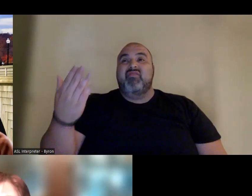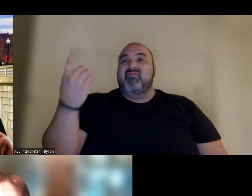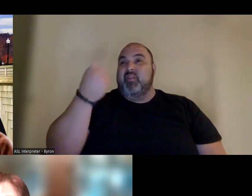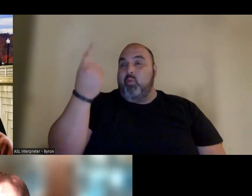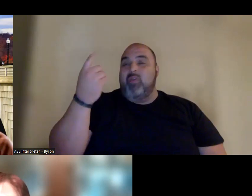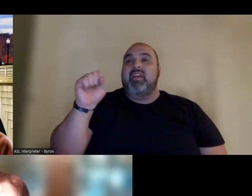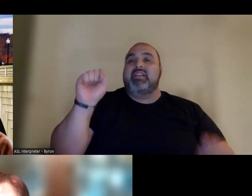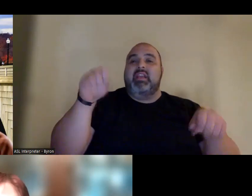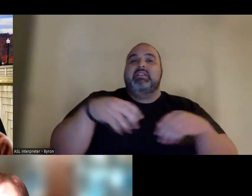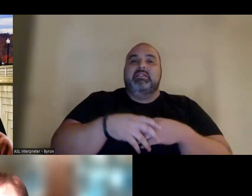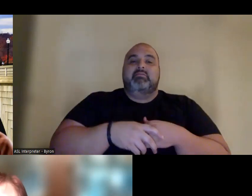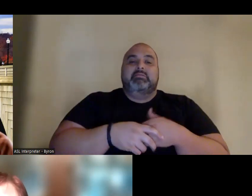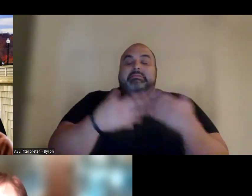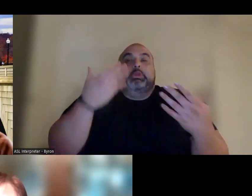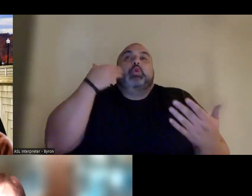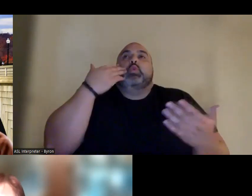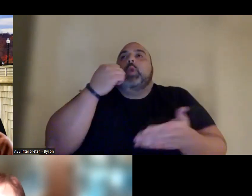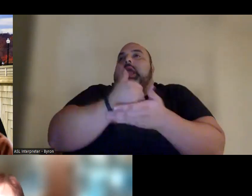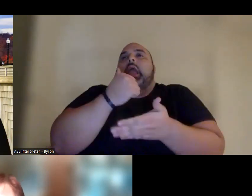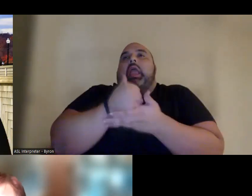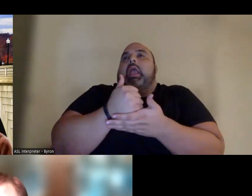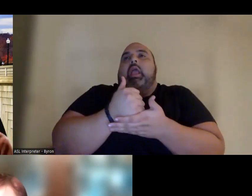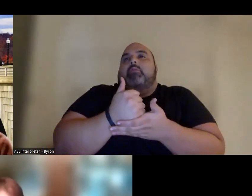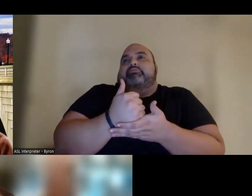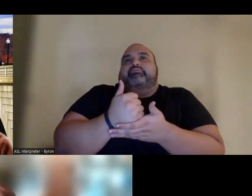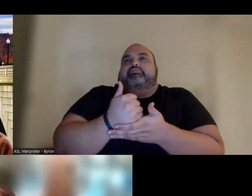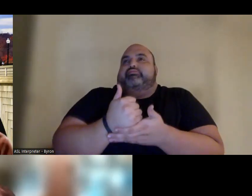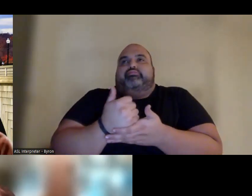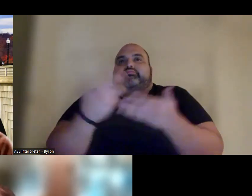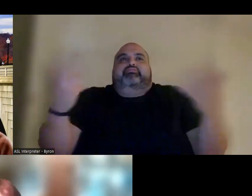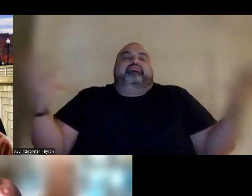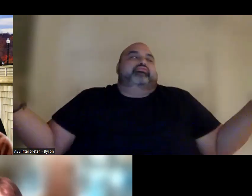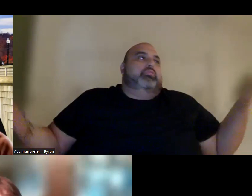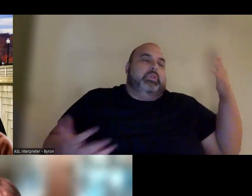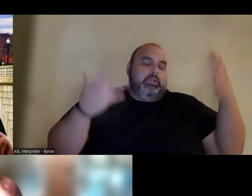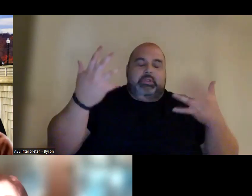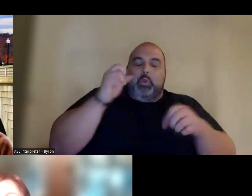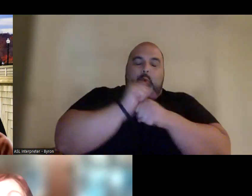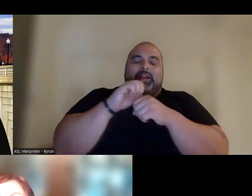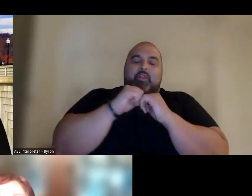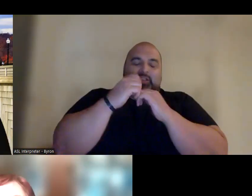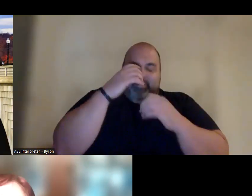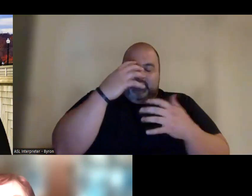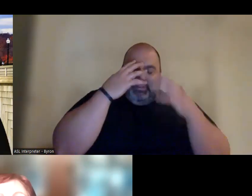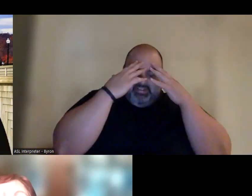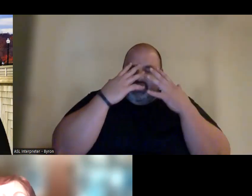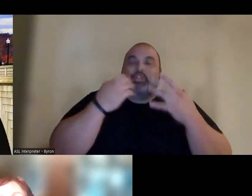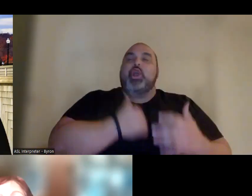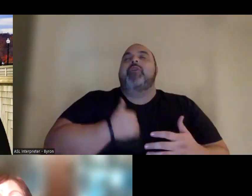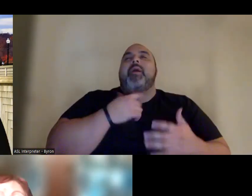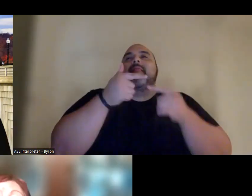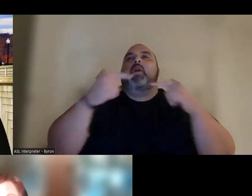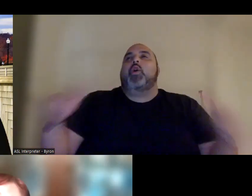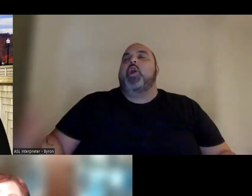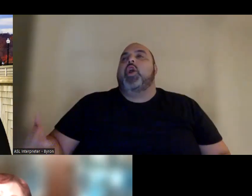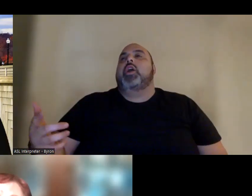you know, help to give their side of, sorry, we're working together as a group. Forgive my language on that, but